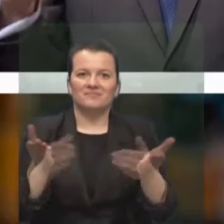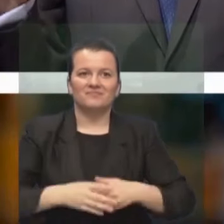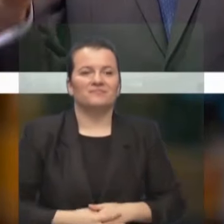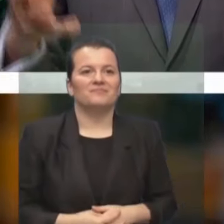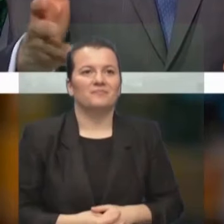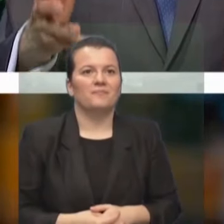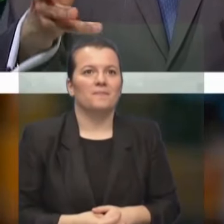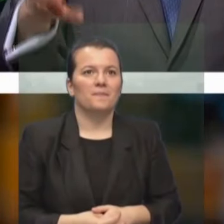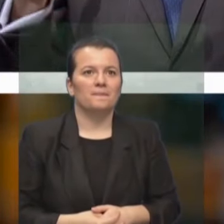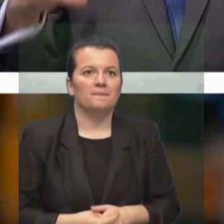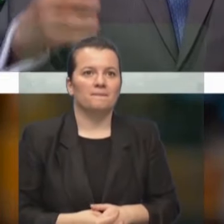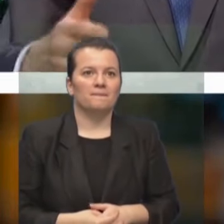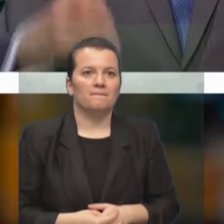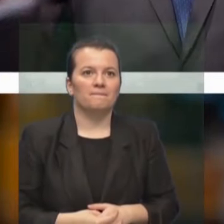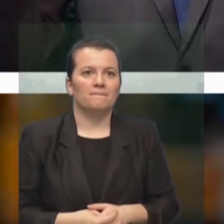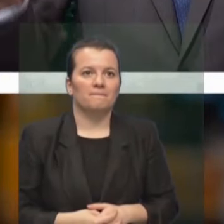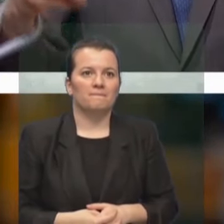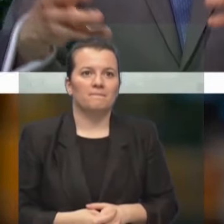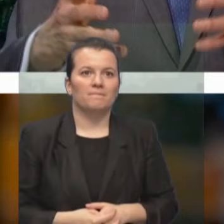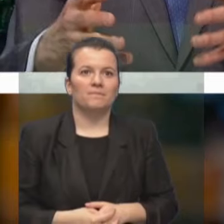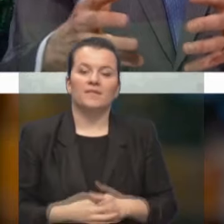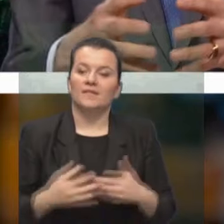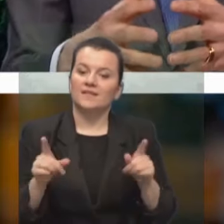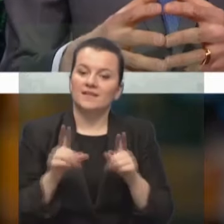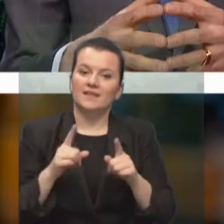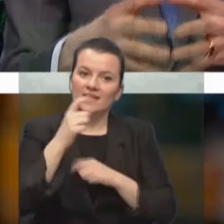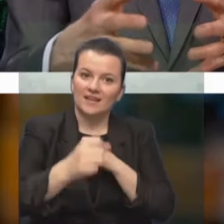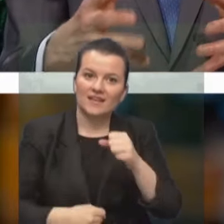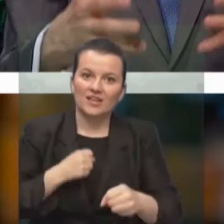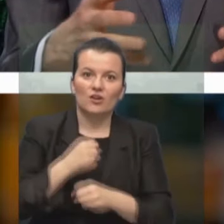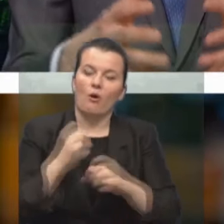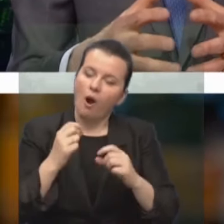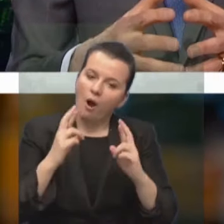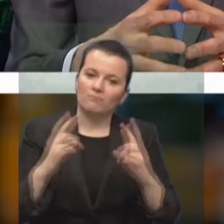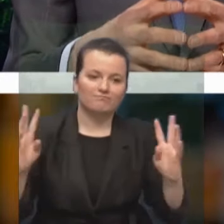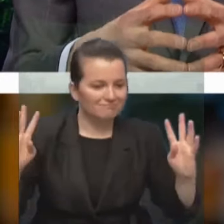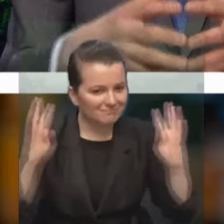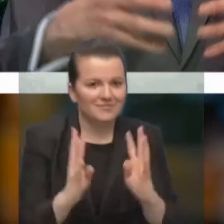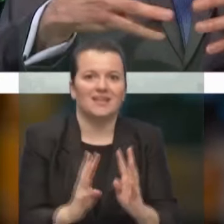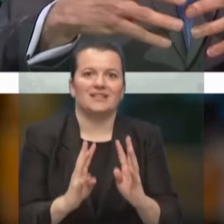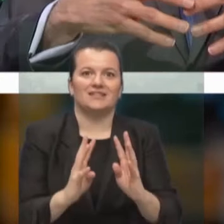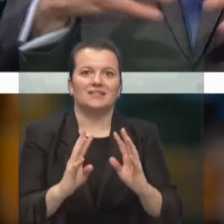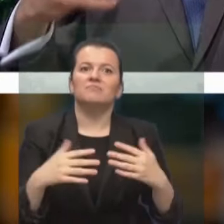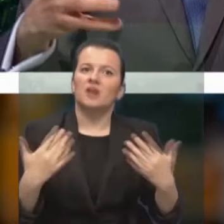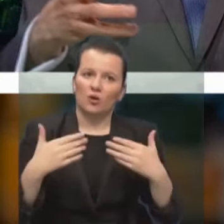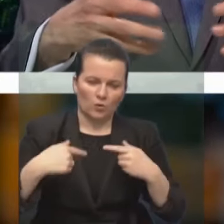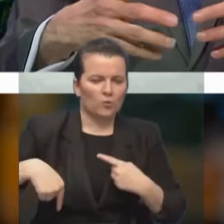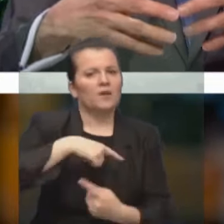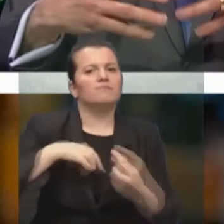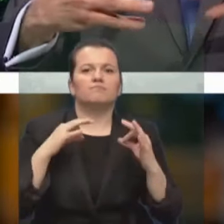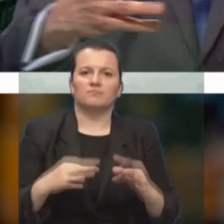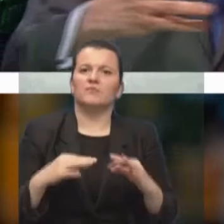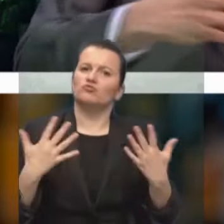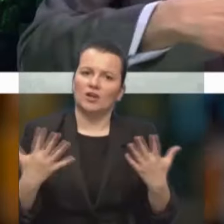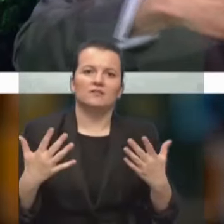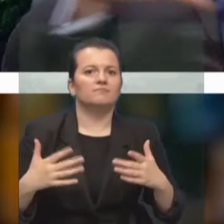purpose committee at the end of the year. While companies generally opt for a stakeholder committee, we decided to carry this further. This corporate purpose committee,